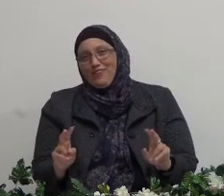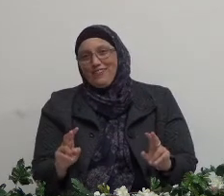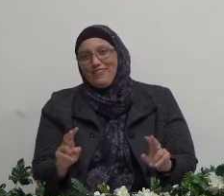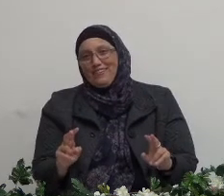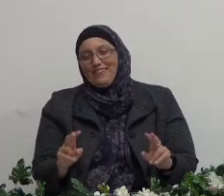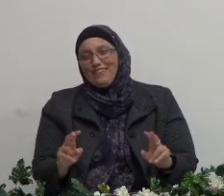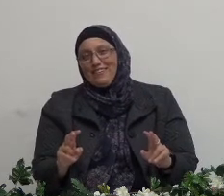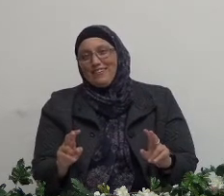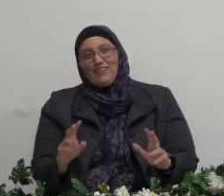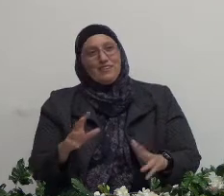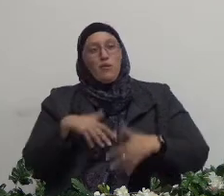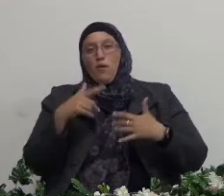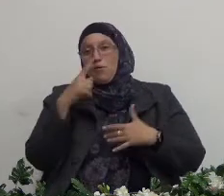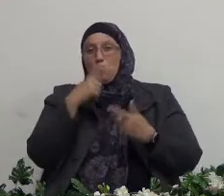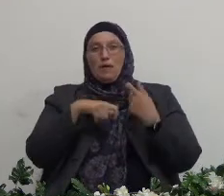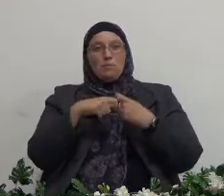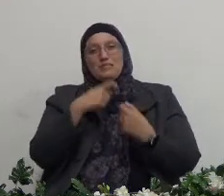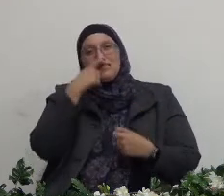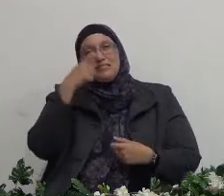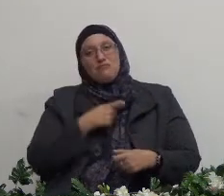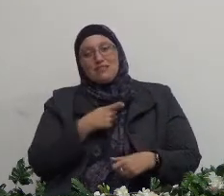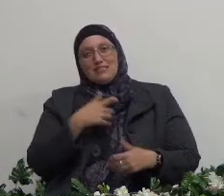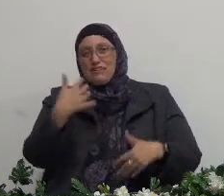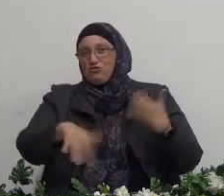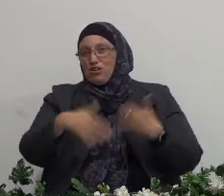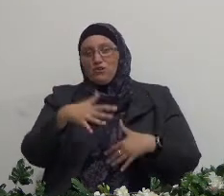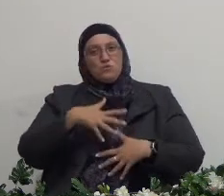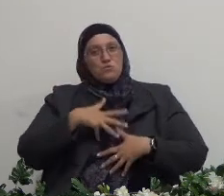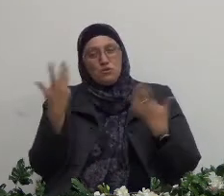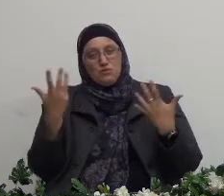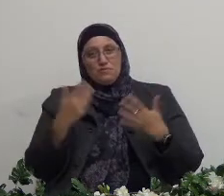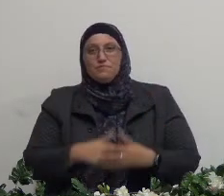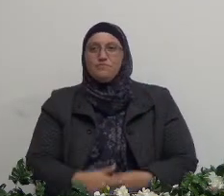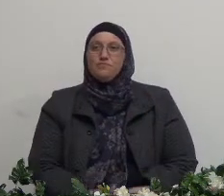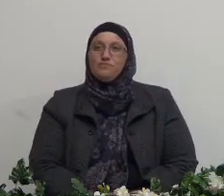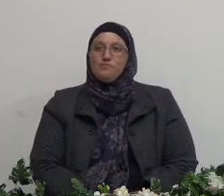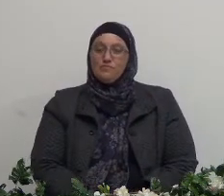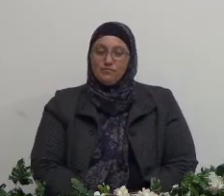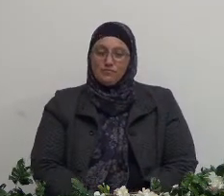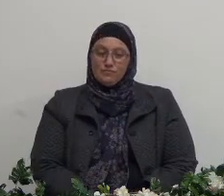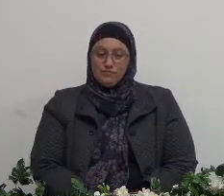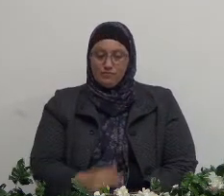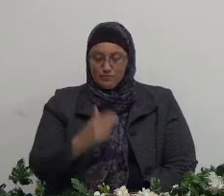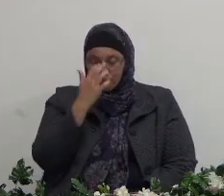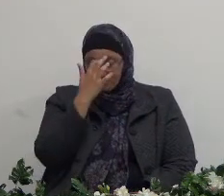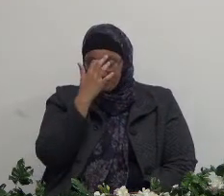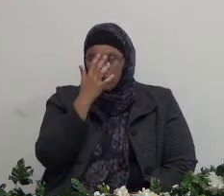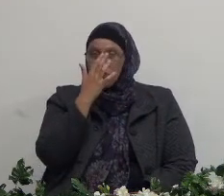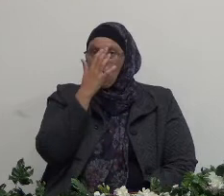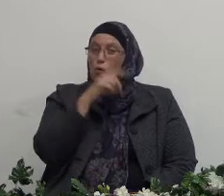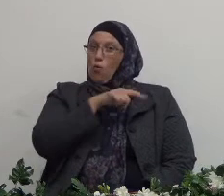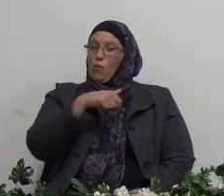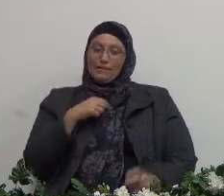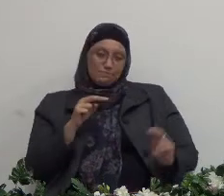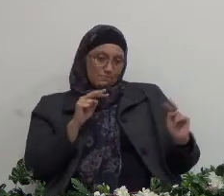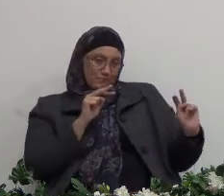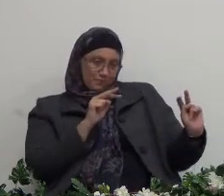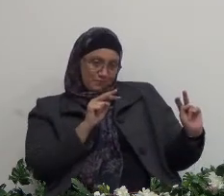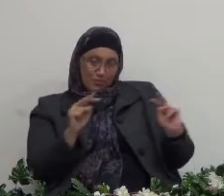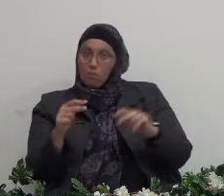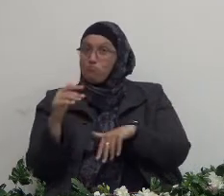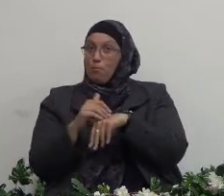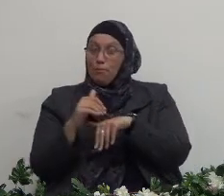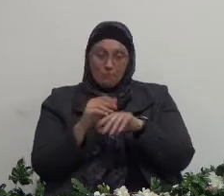injuries. So we assess the problems and we take preventative measures.